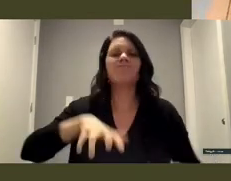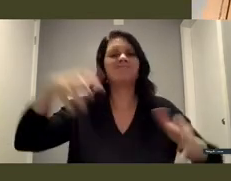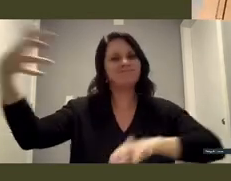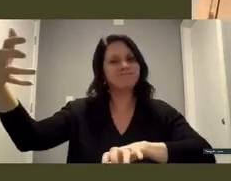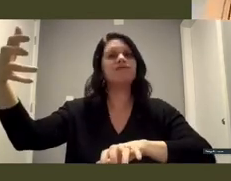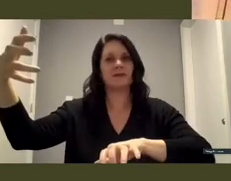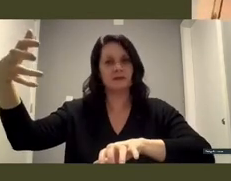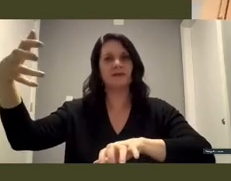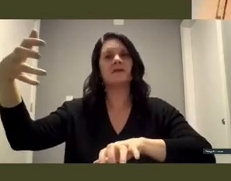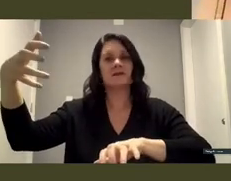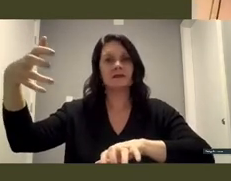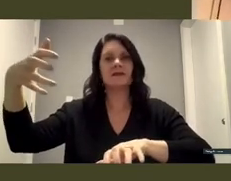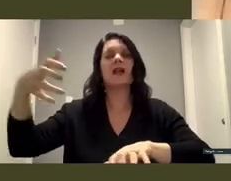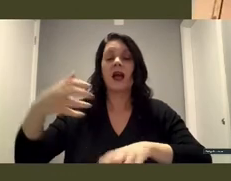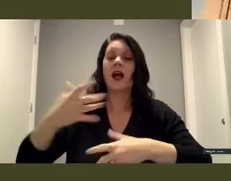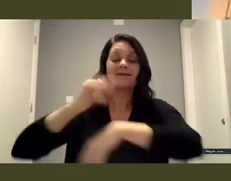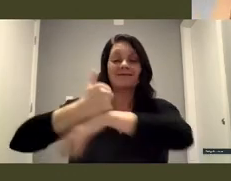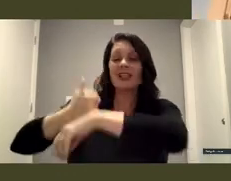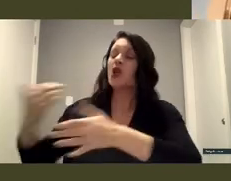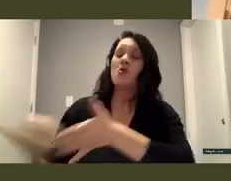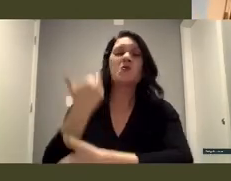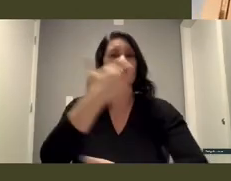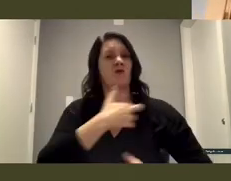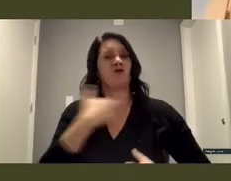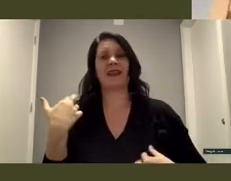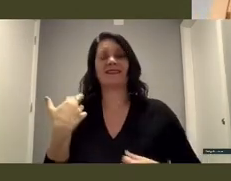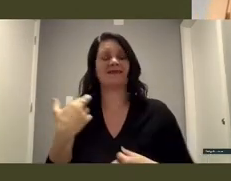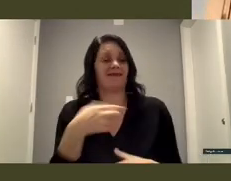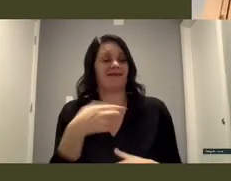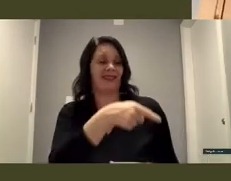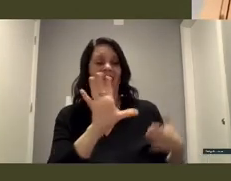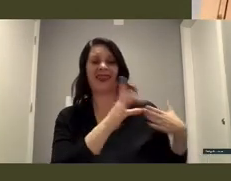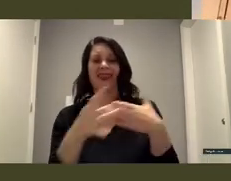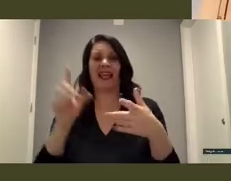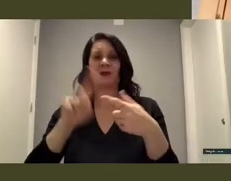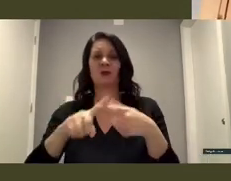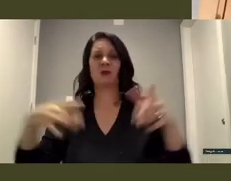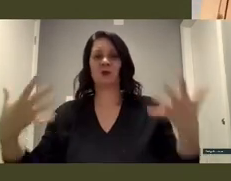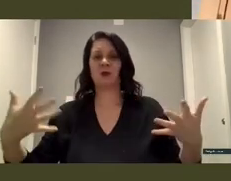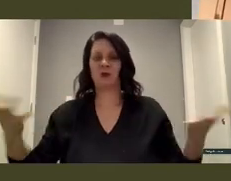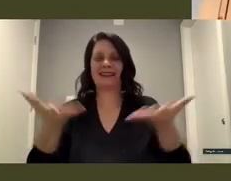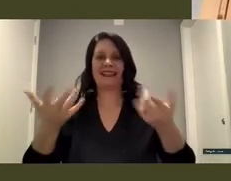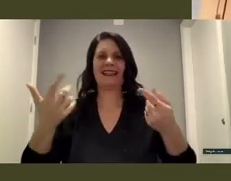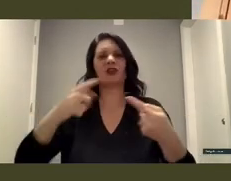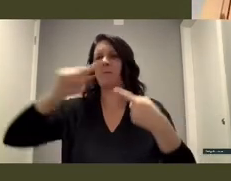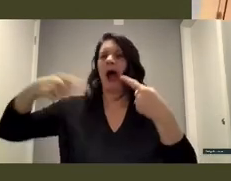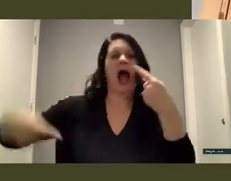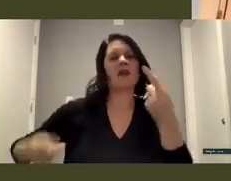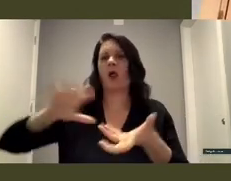risk, which is leading us into this current spiral, and why Frankie's talking to us about